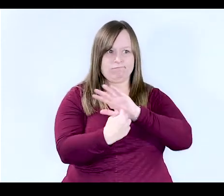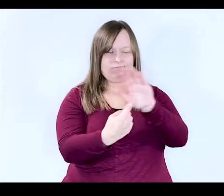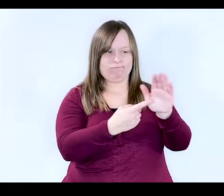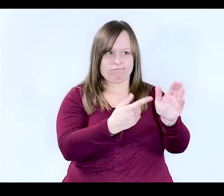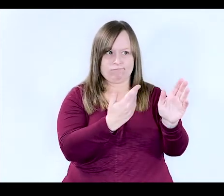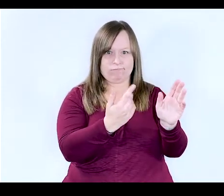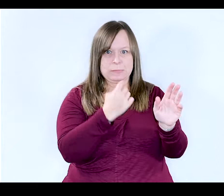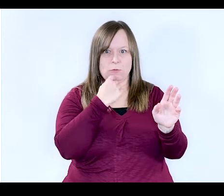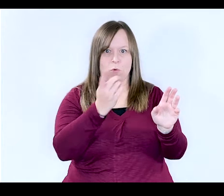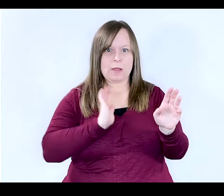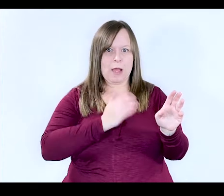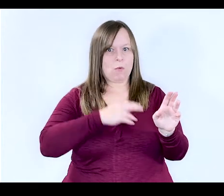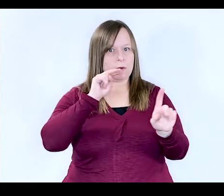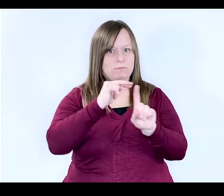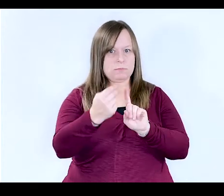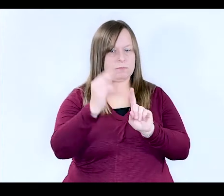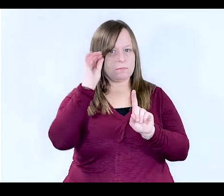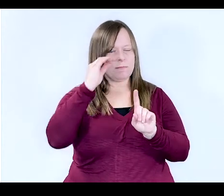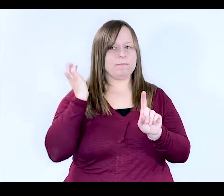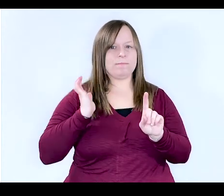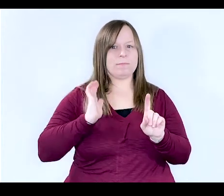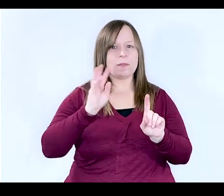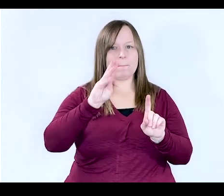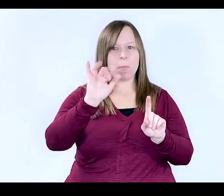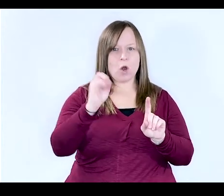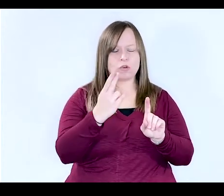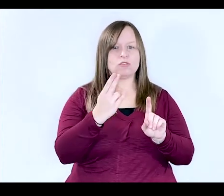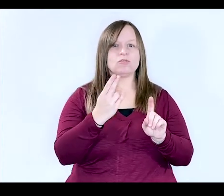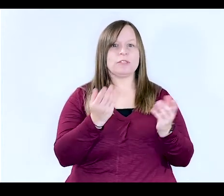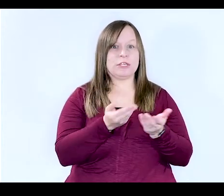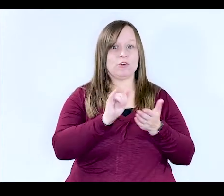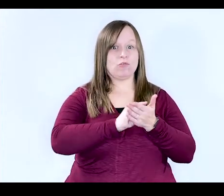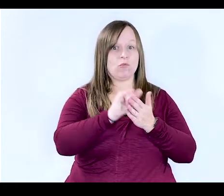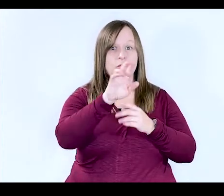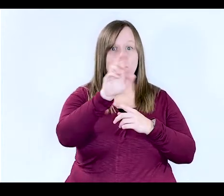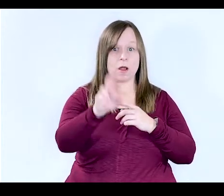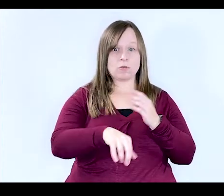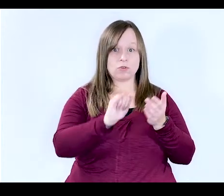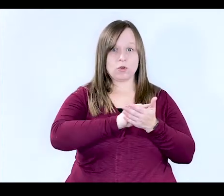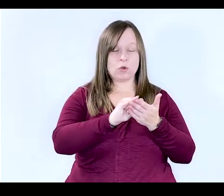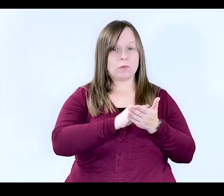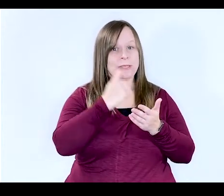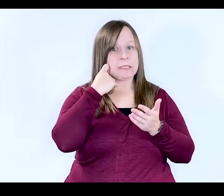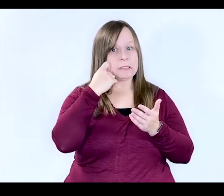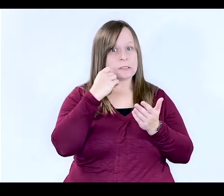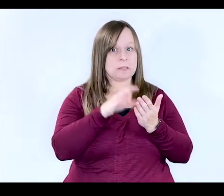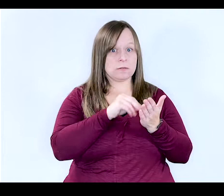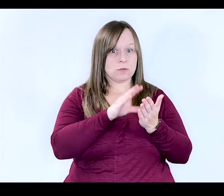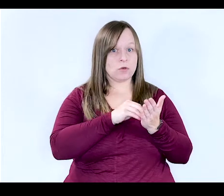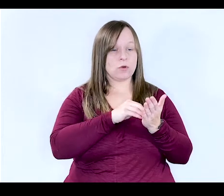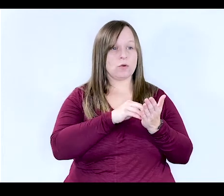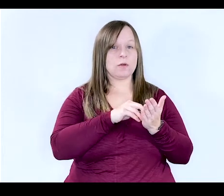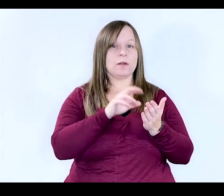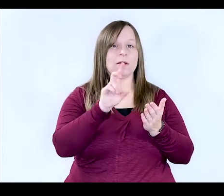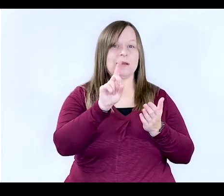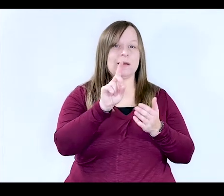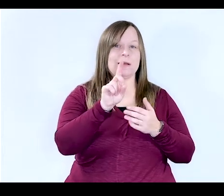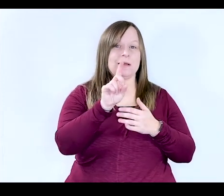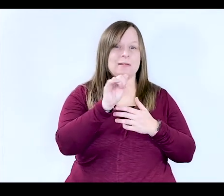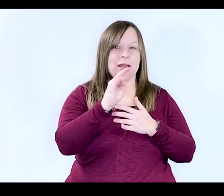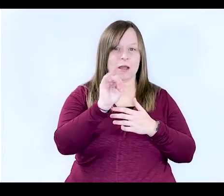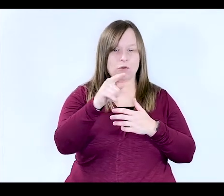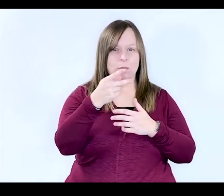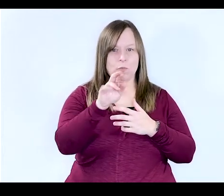is that back in March, here in New York, in Rochester, we learned recently that Daniel